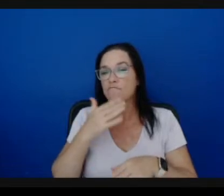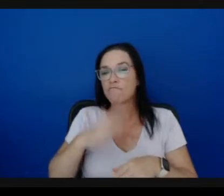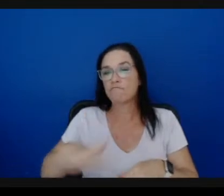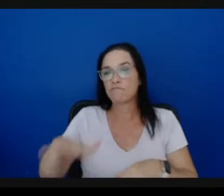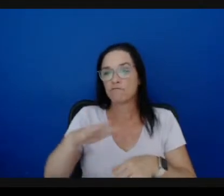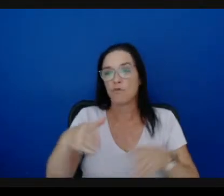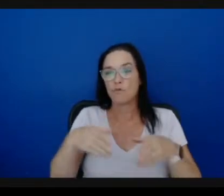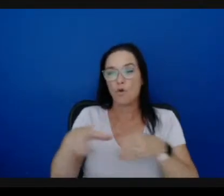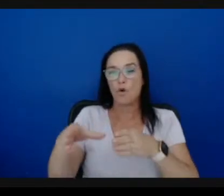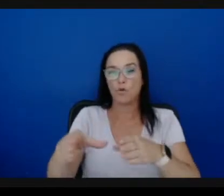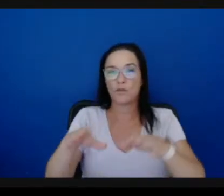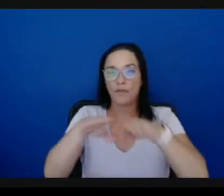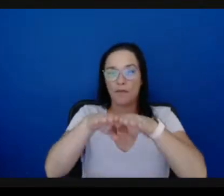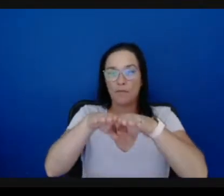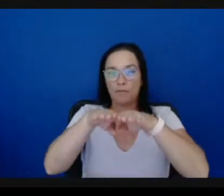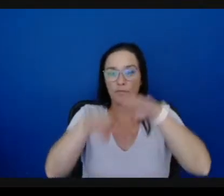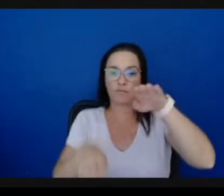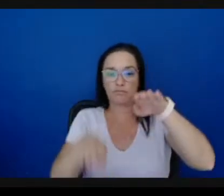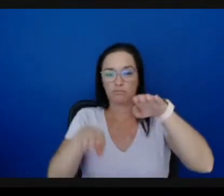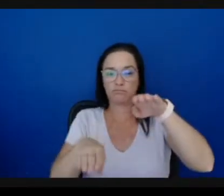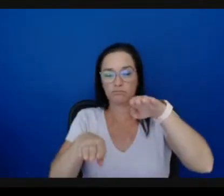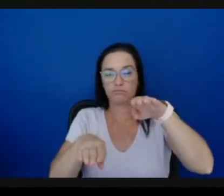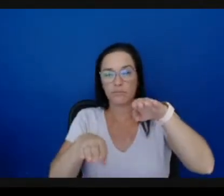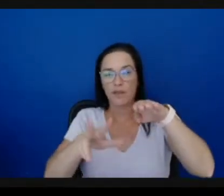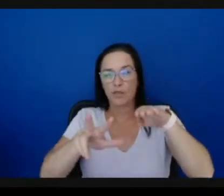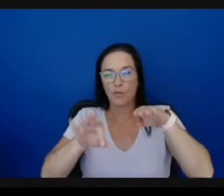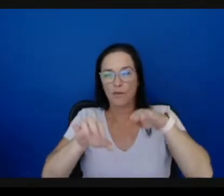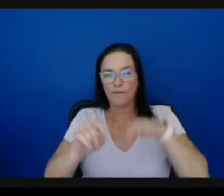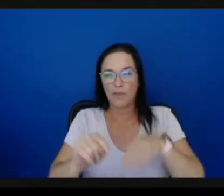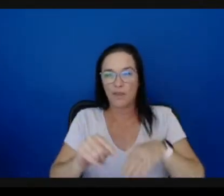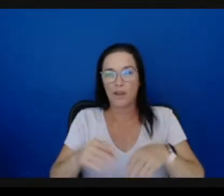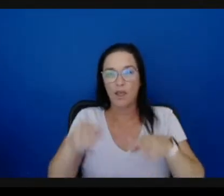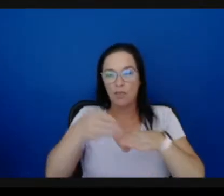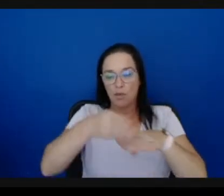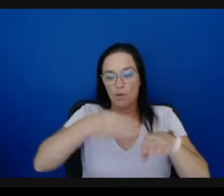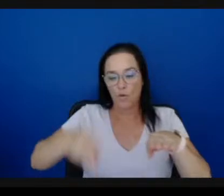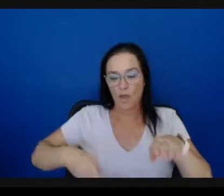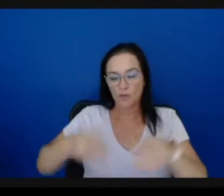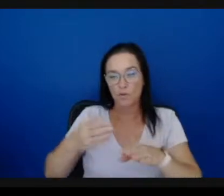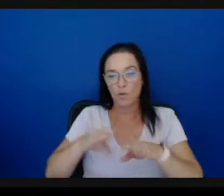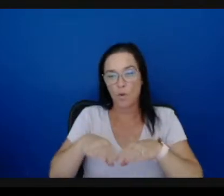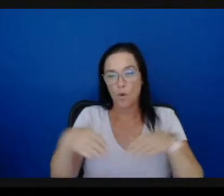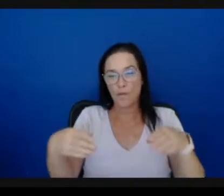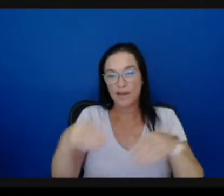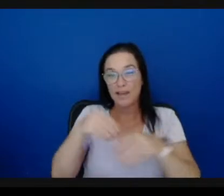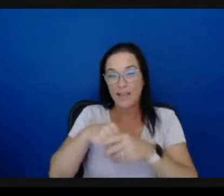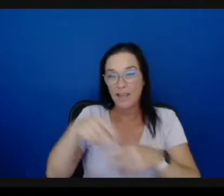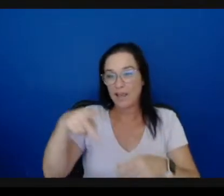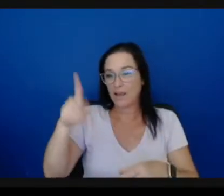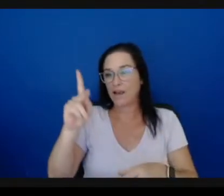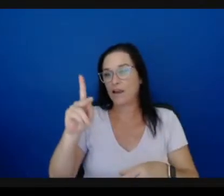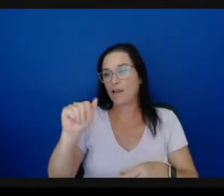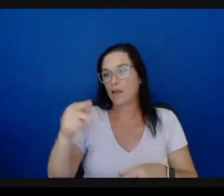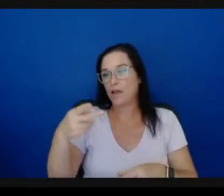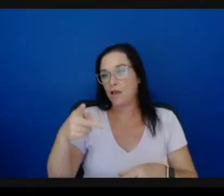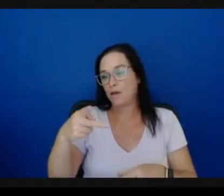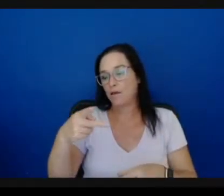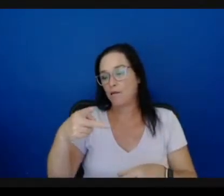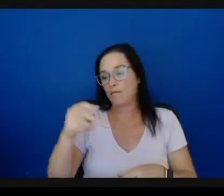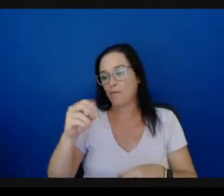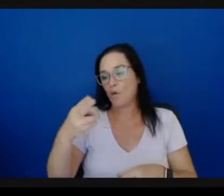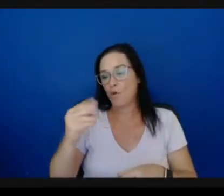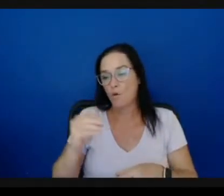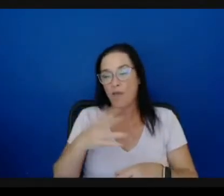of up to 3 feet in places. Cracks opened up even in the village of Kapoho, and at 2:15